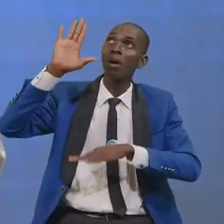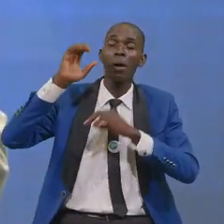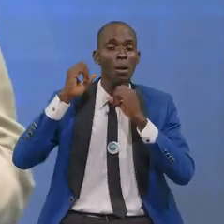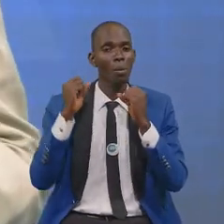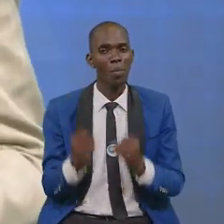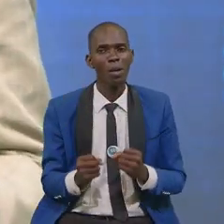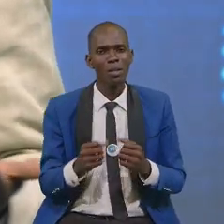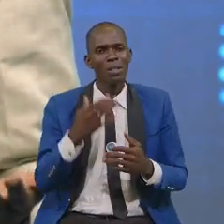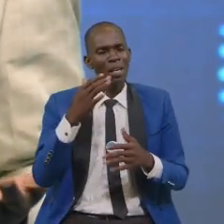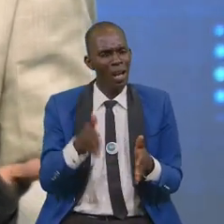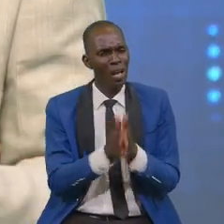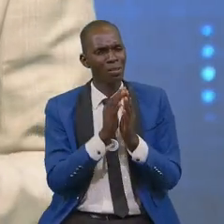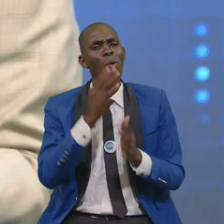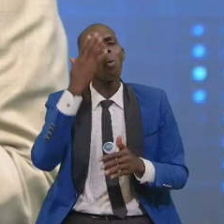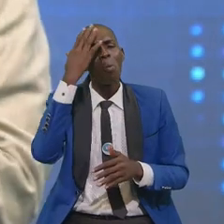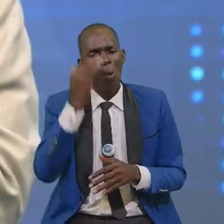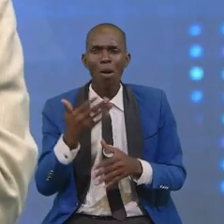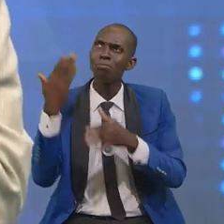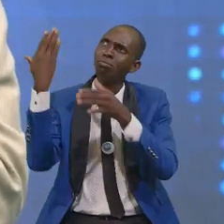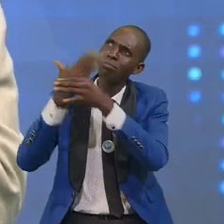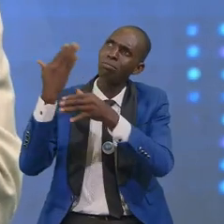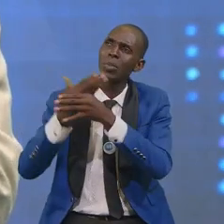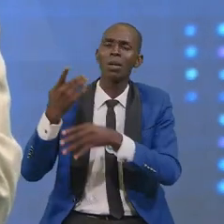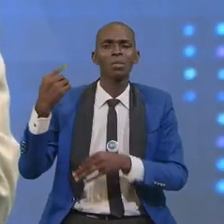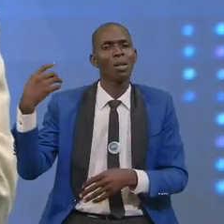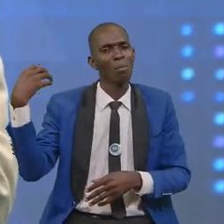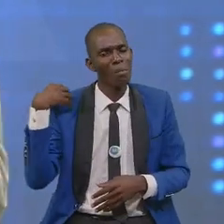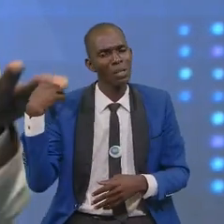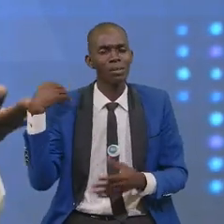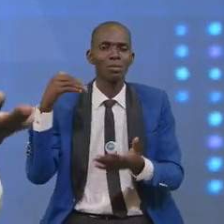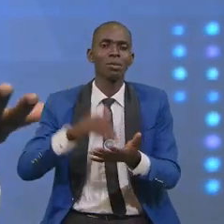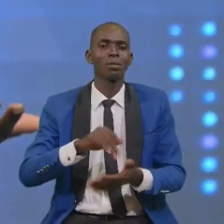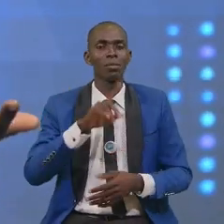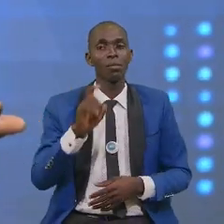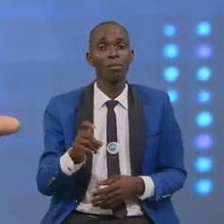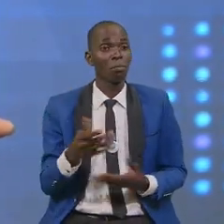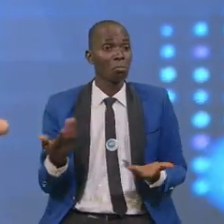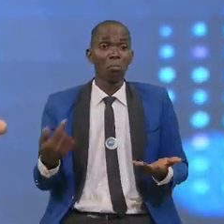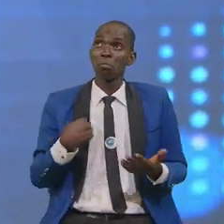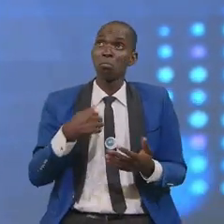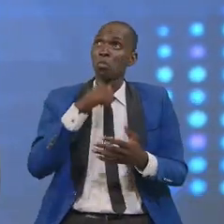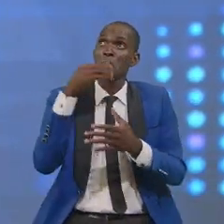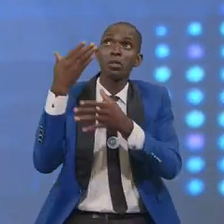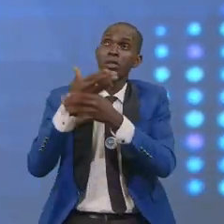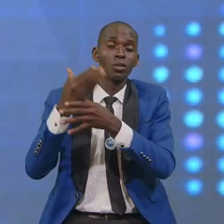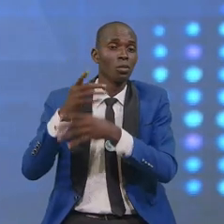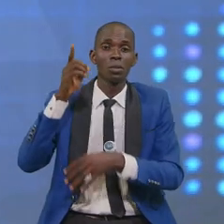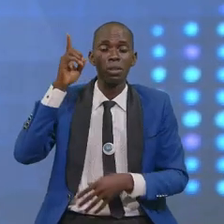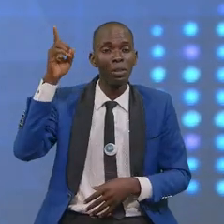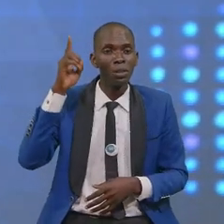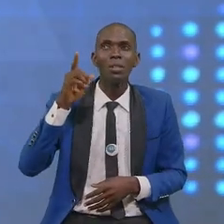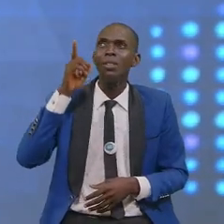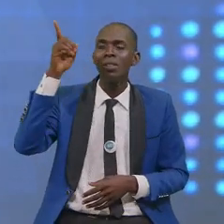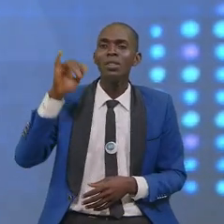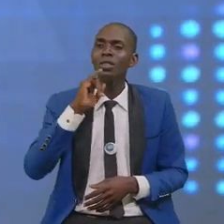why troublest thou the master anymore? I'm not troubling him. He is so nice